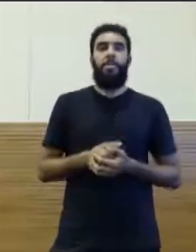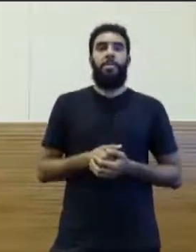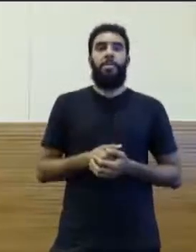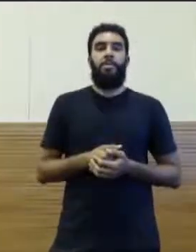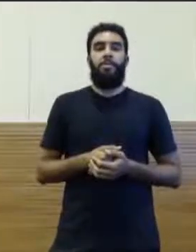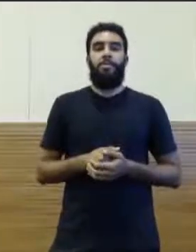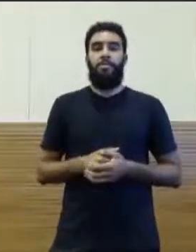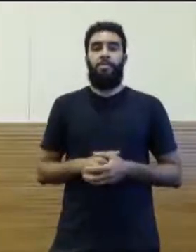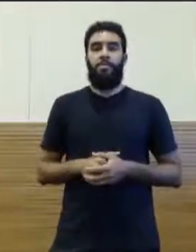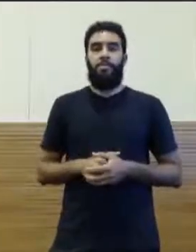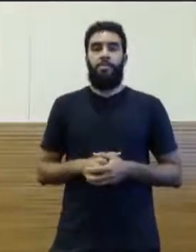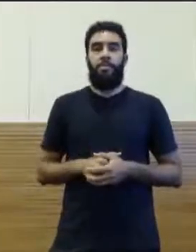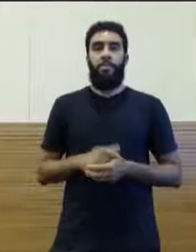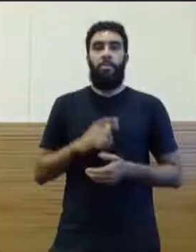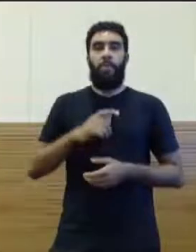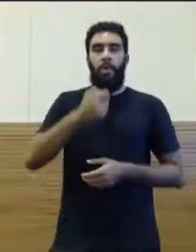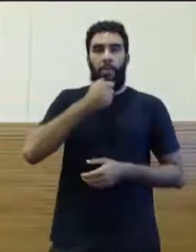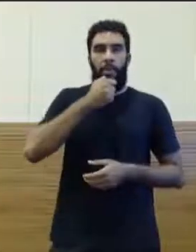groups.